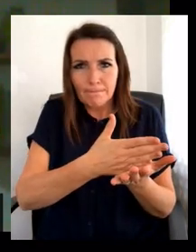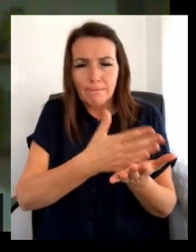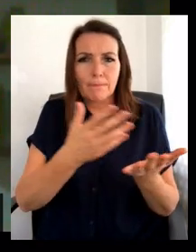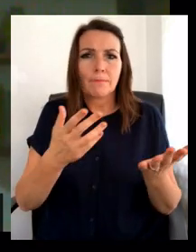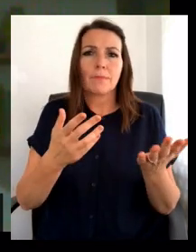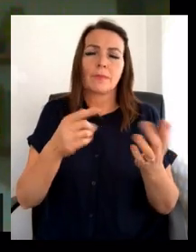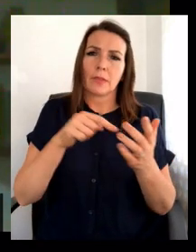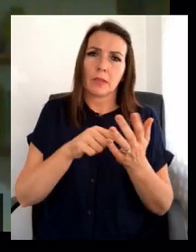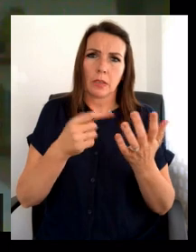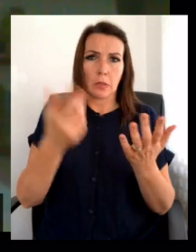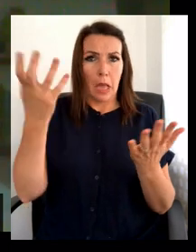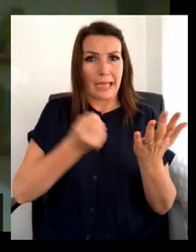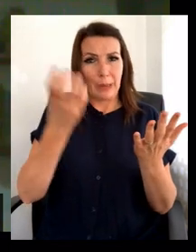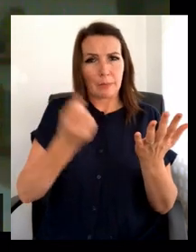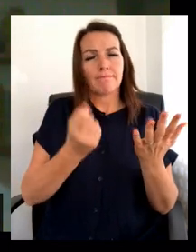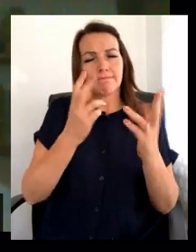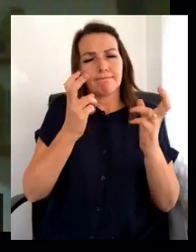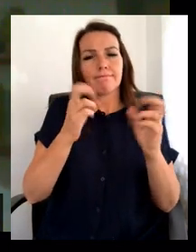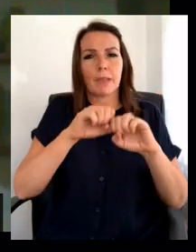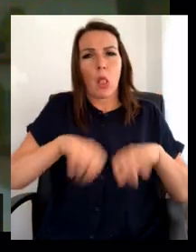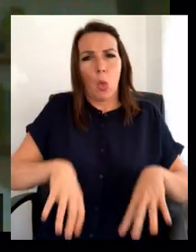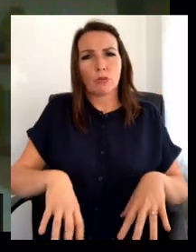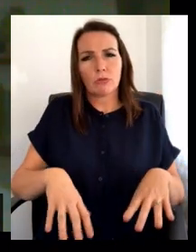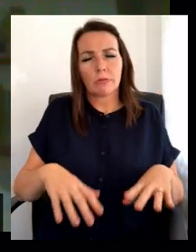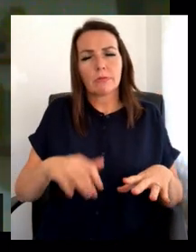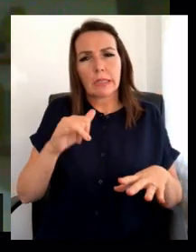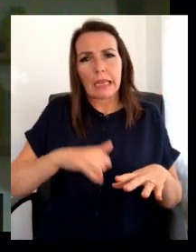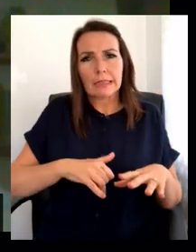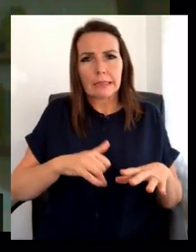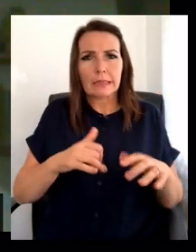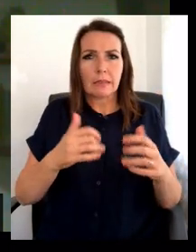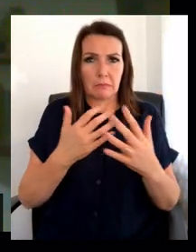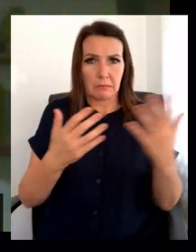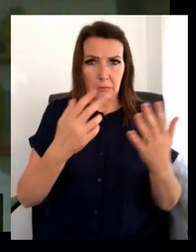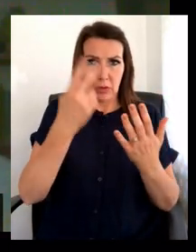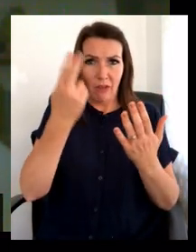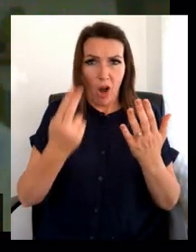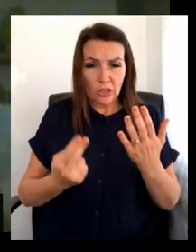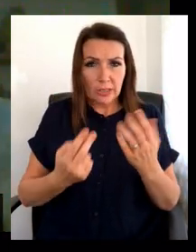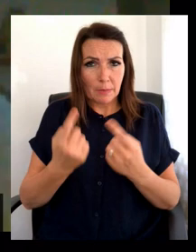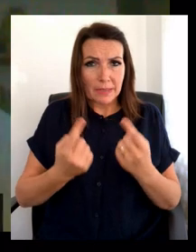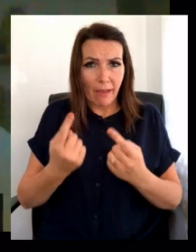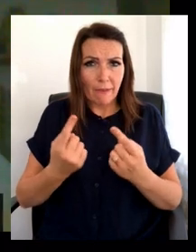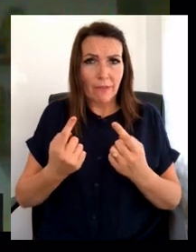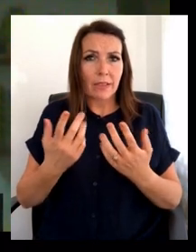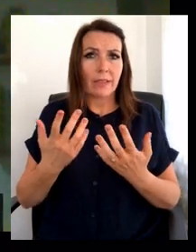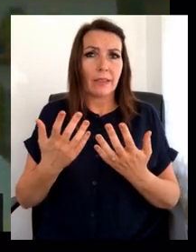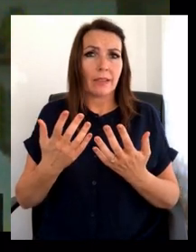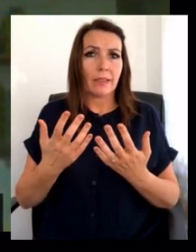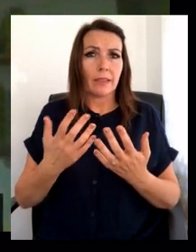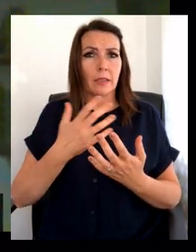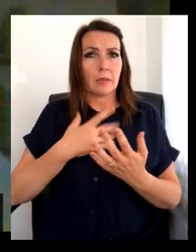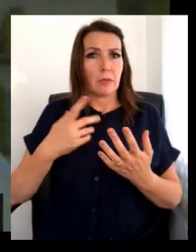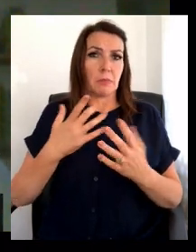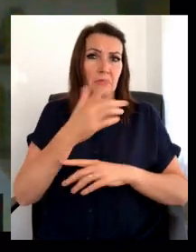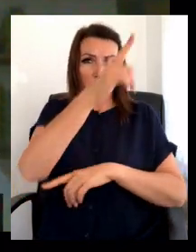of income, of course, for many artists who would kind of say do one gig in Germany and